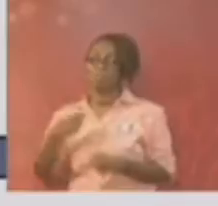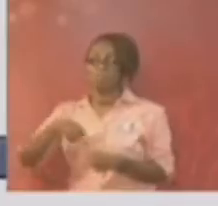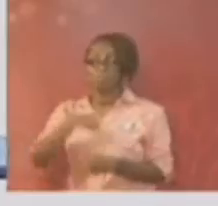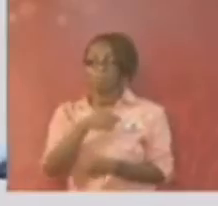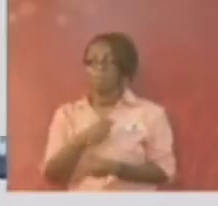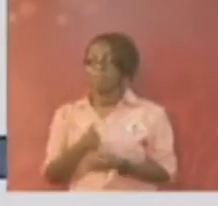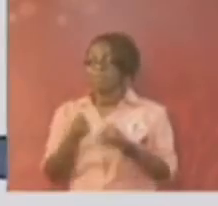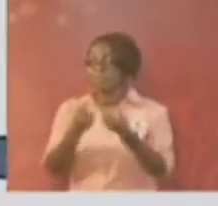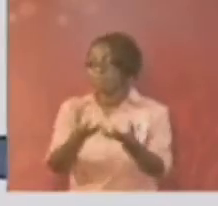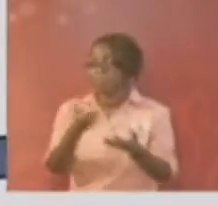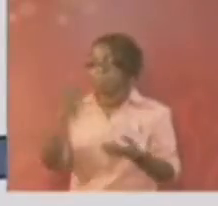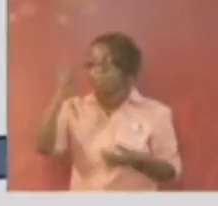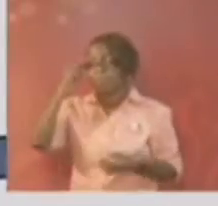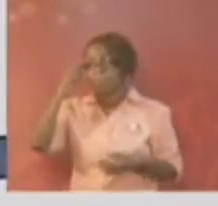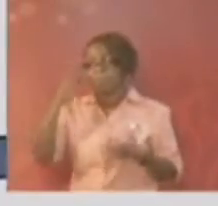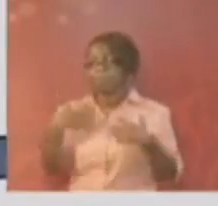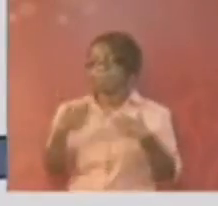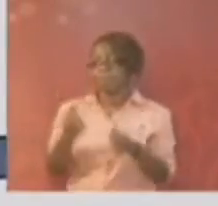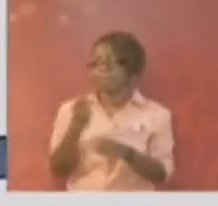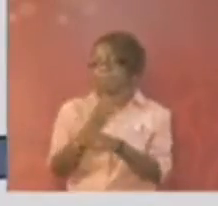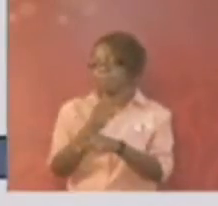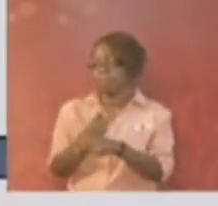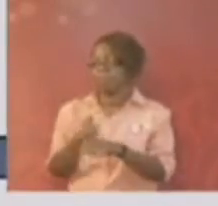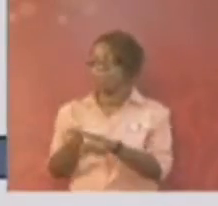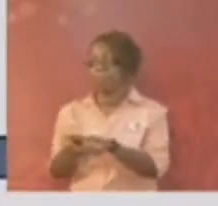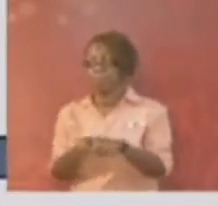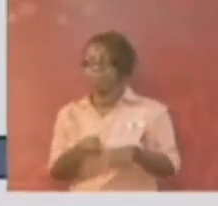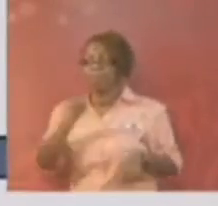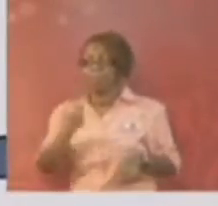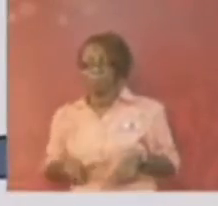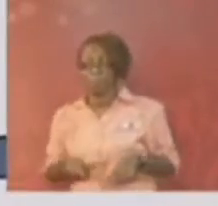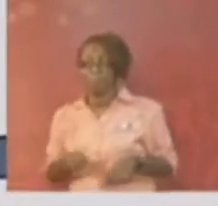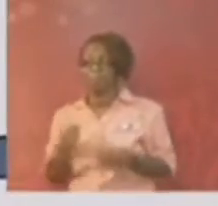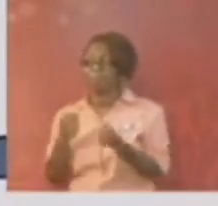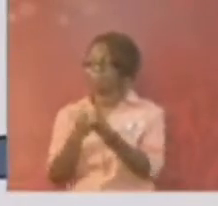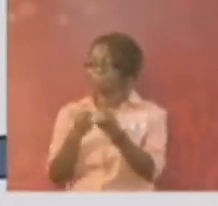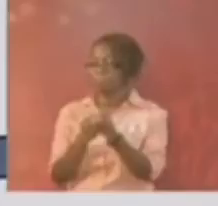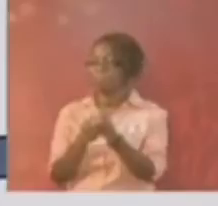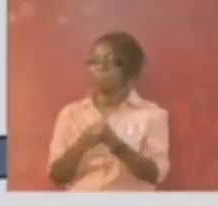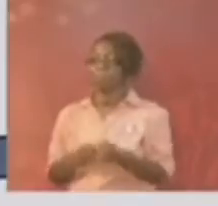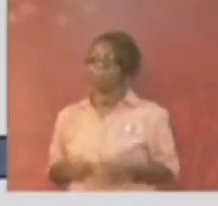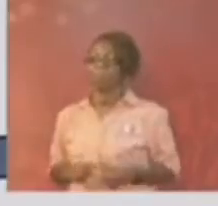provide support for the mental health care workers. So